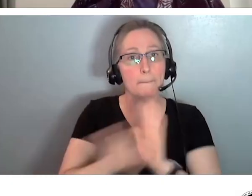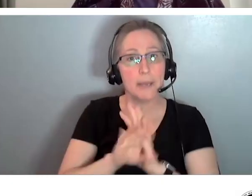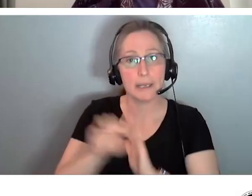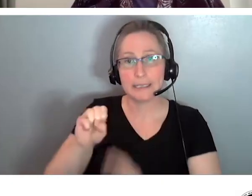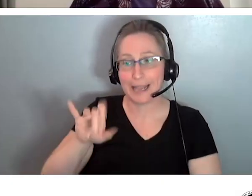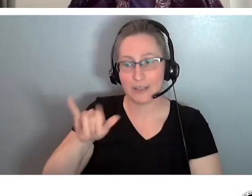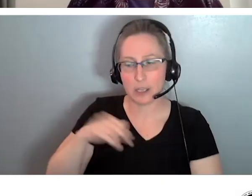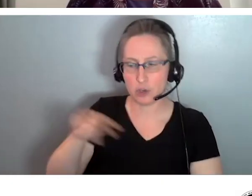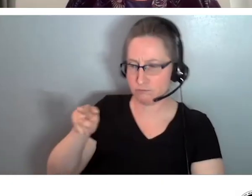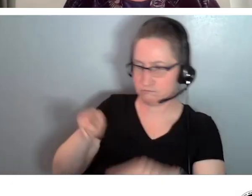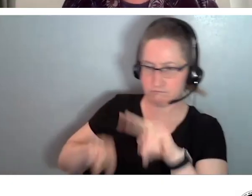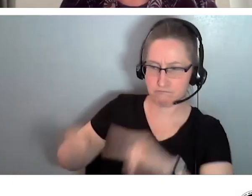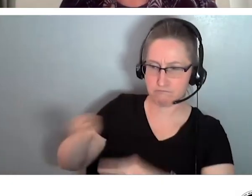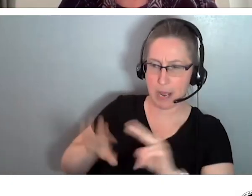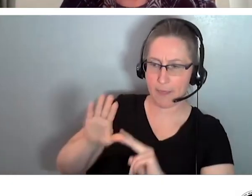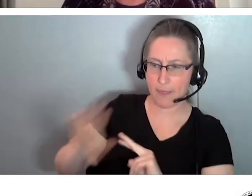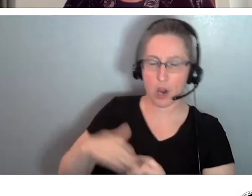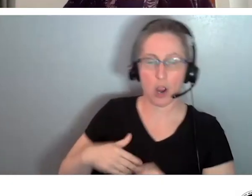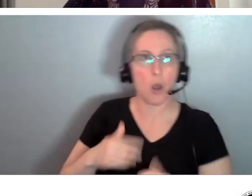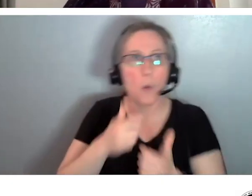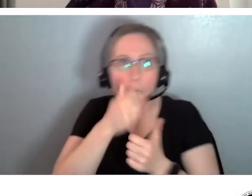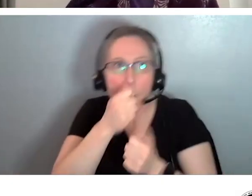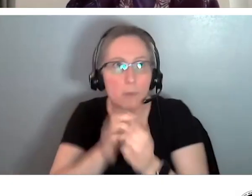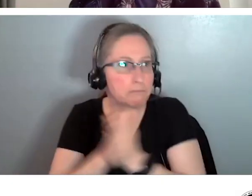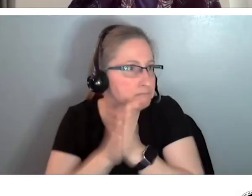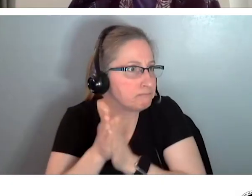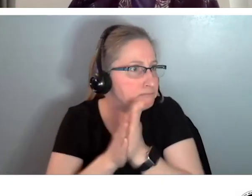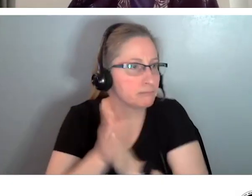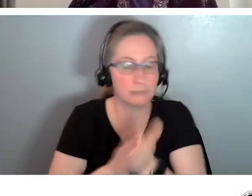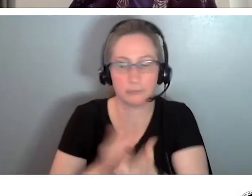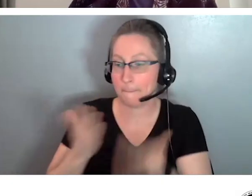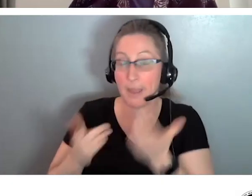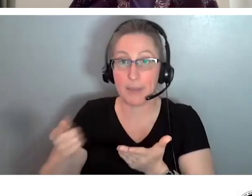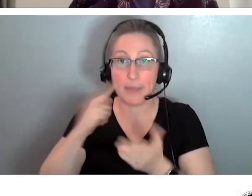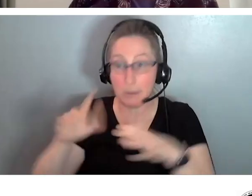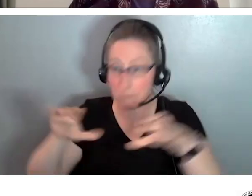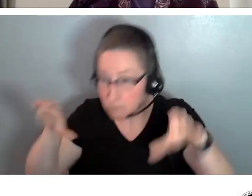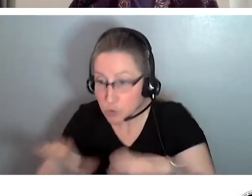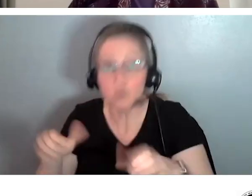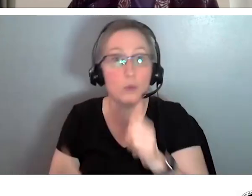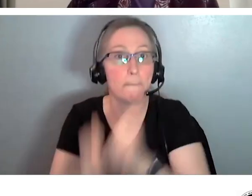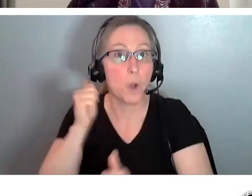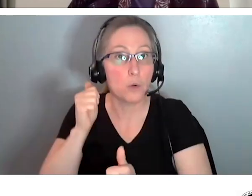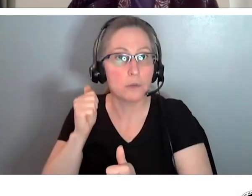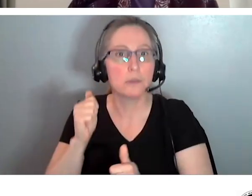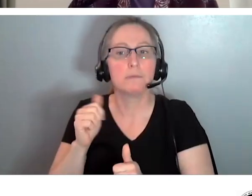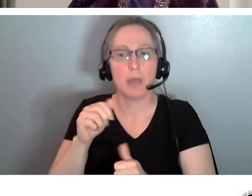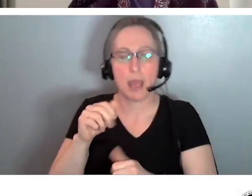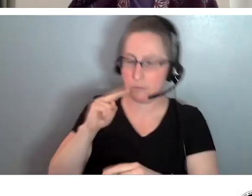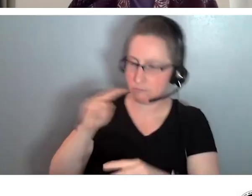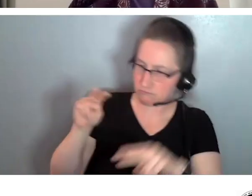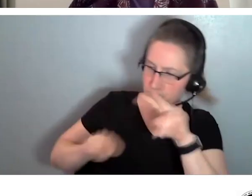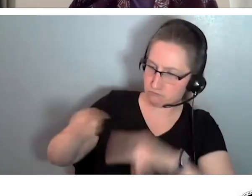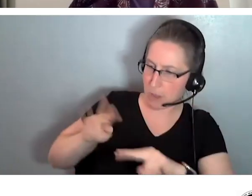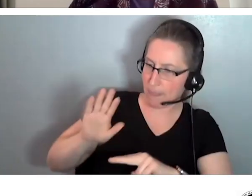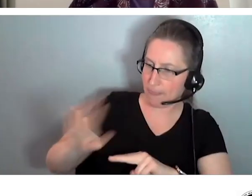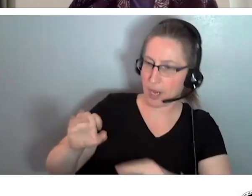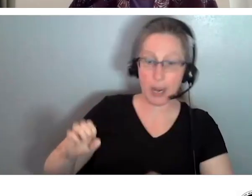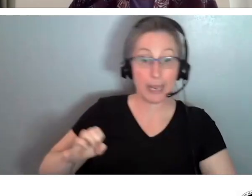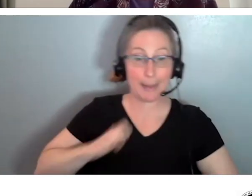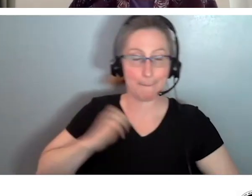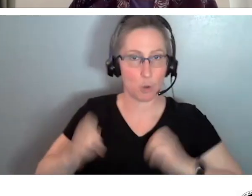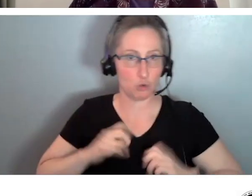by watching what the child shows interest in, maybe what they spend the most time doing, and you'll watch for their